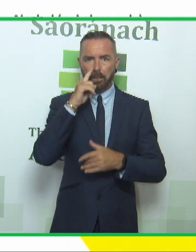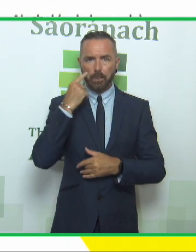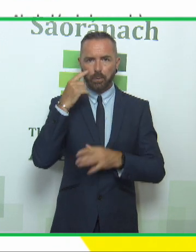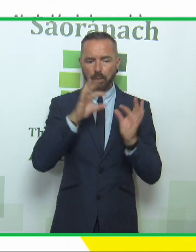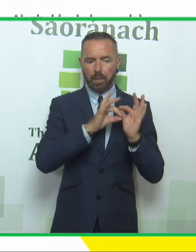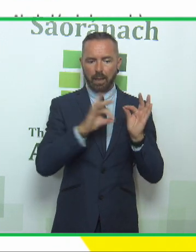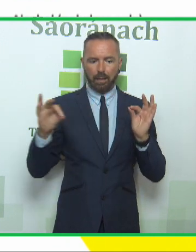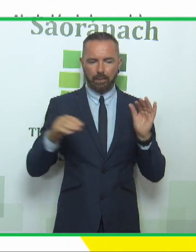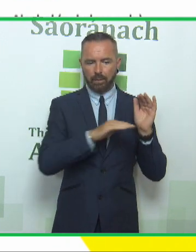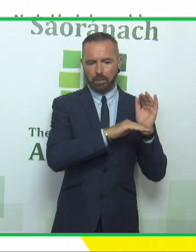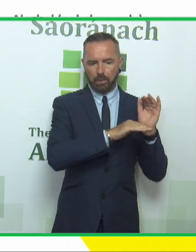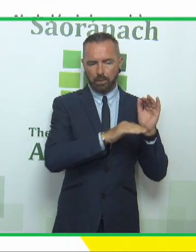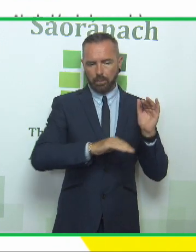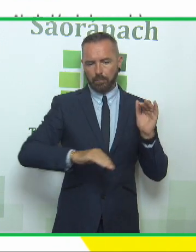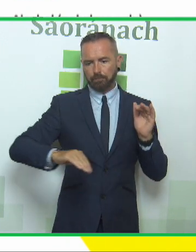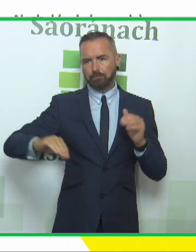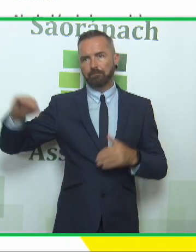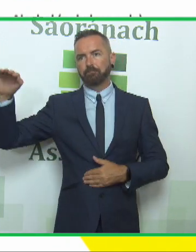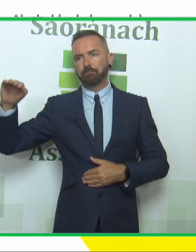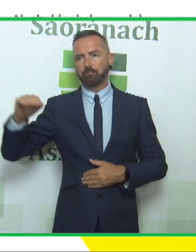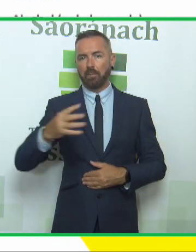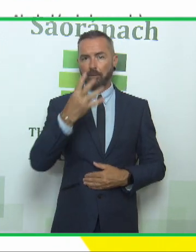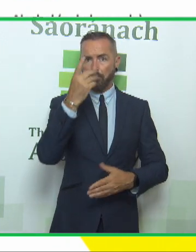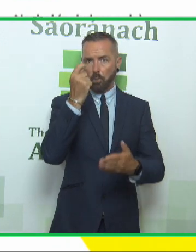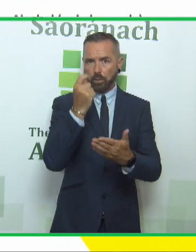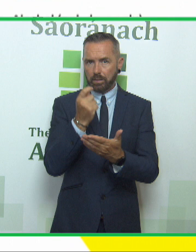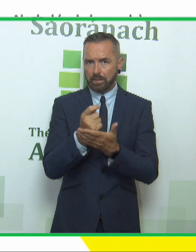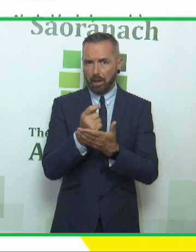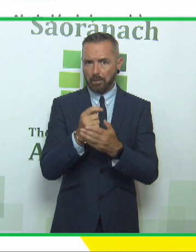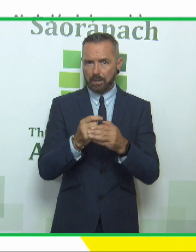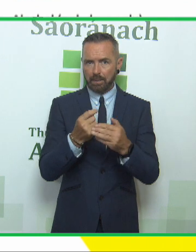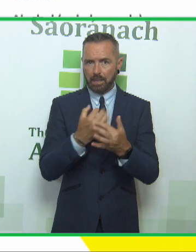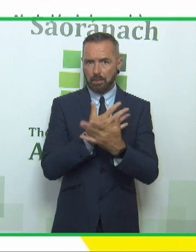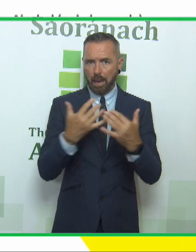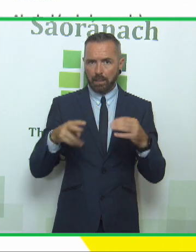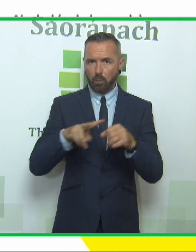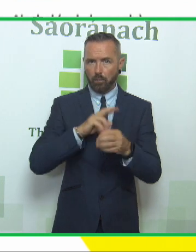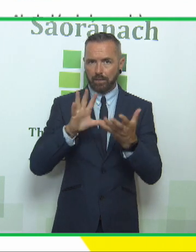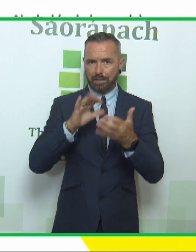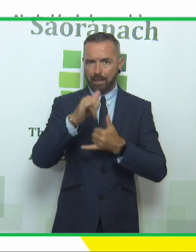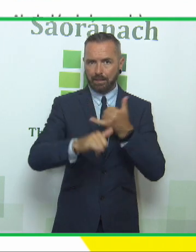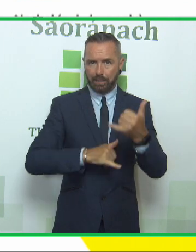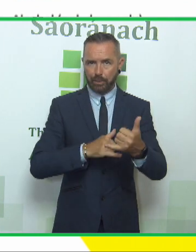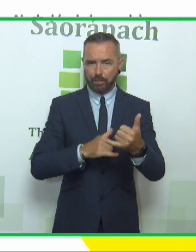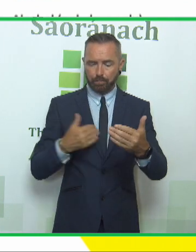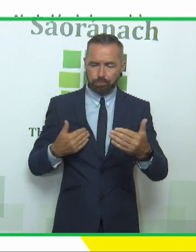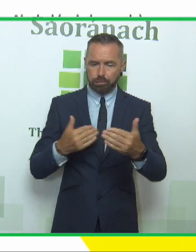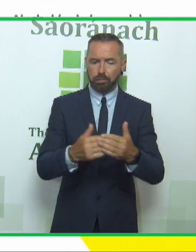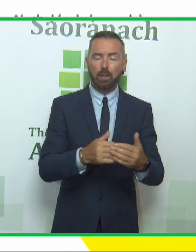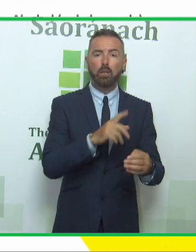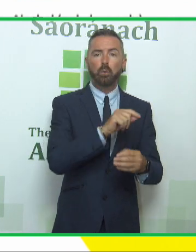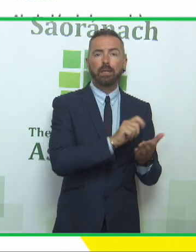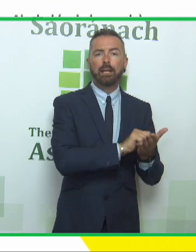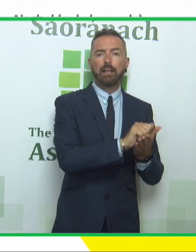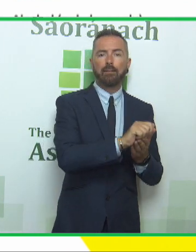over 4-fold increase in cocaine-related deaths over the period. They've risen from 24 deaths in